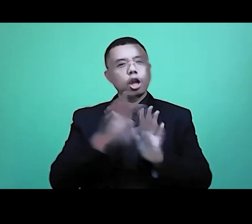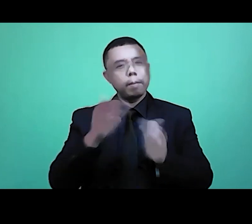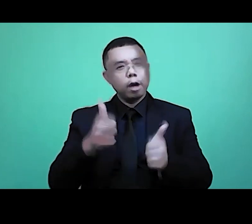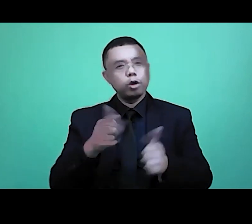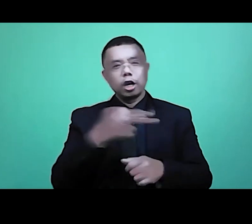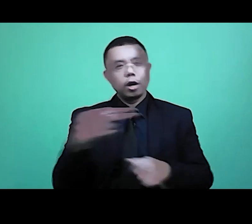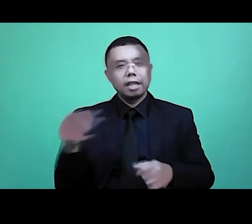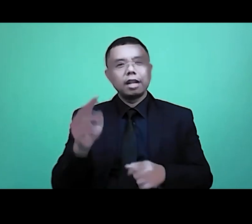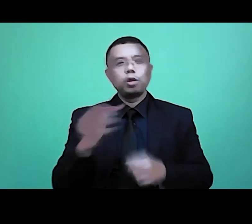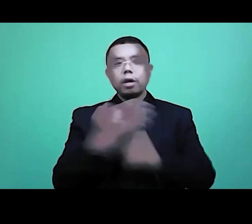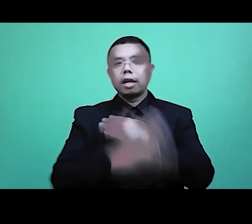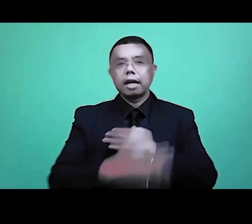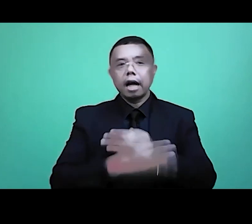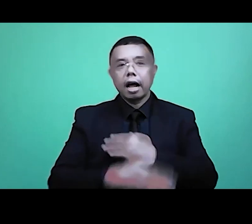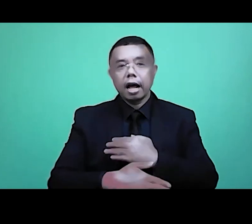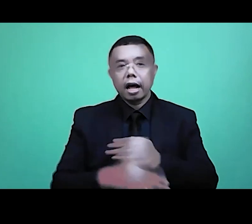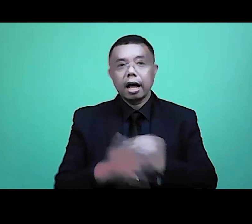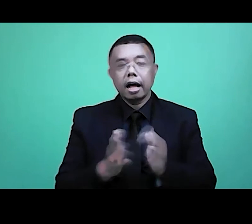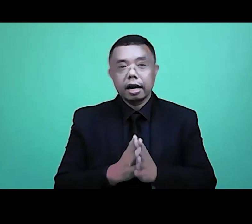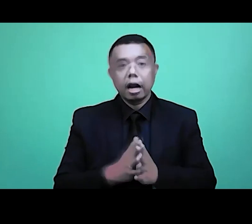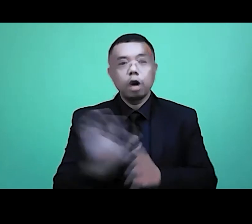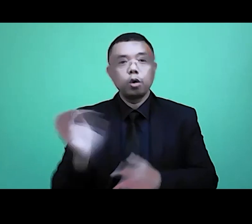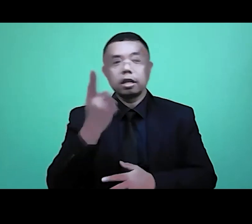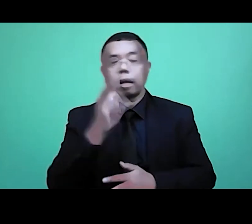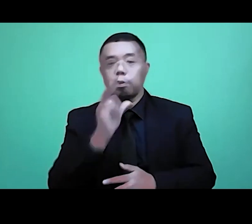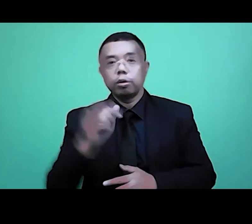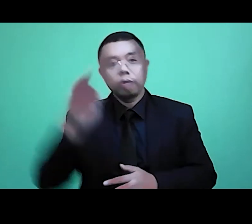students leaving Australia on New Colombo Plan scholarships.